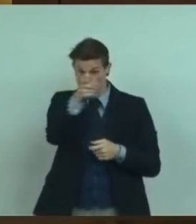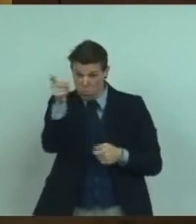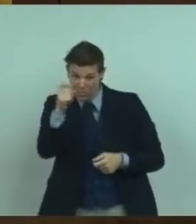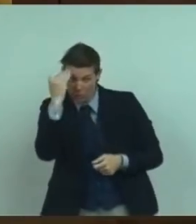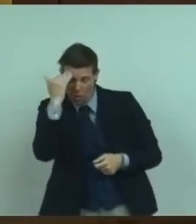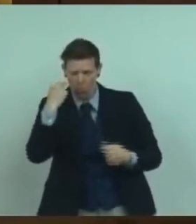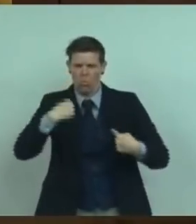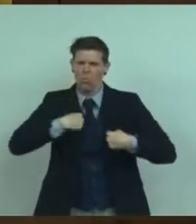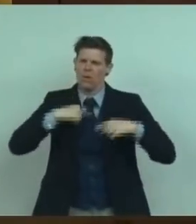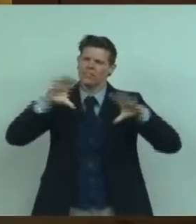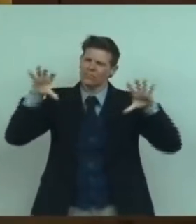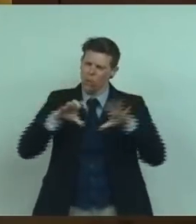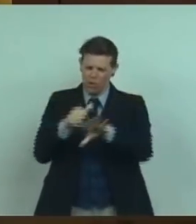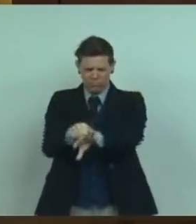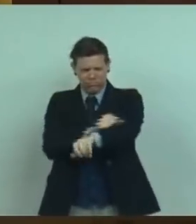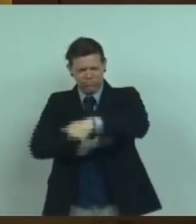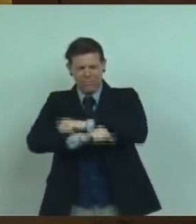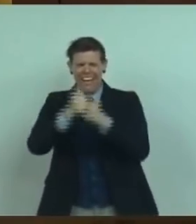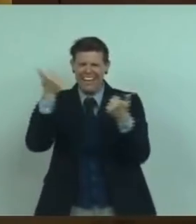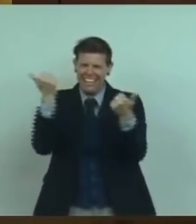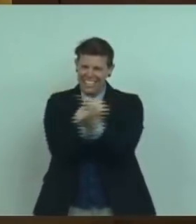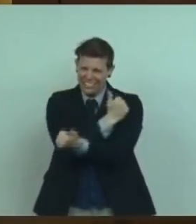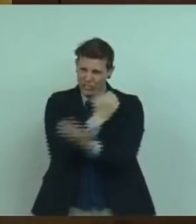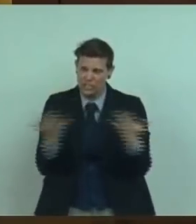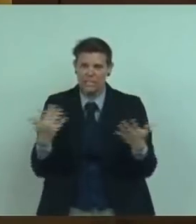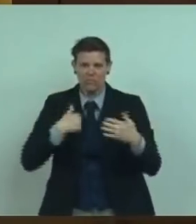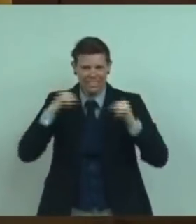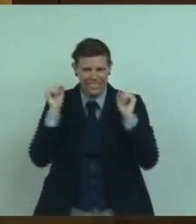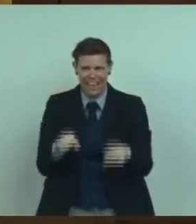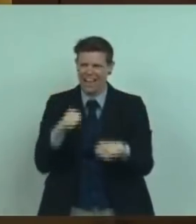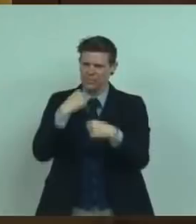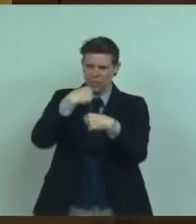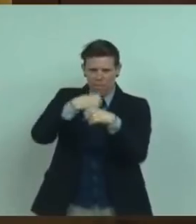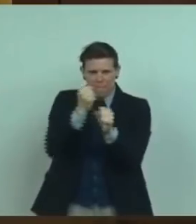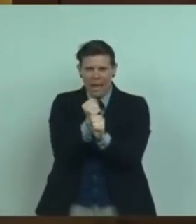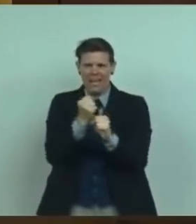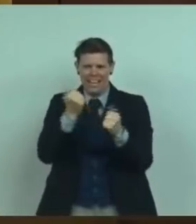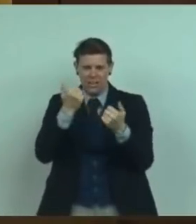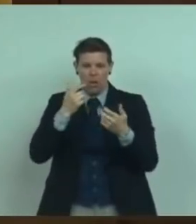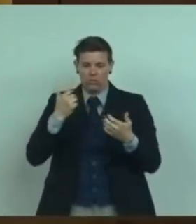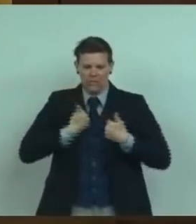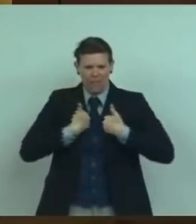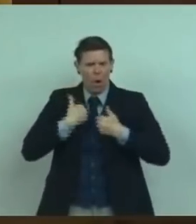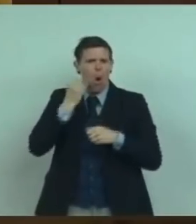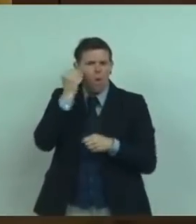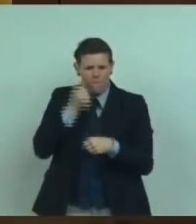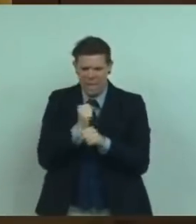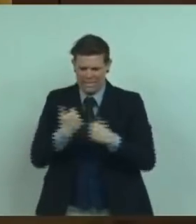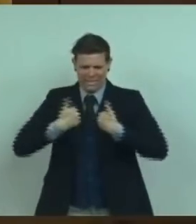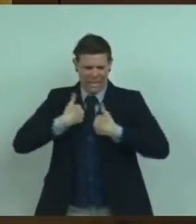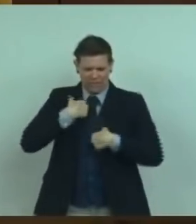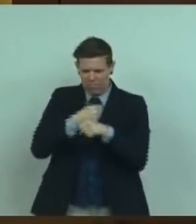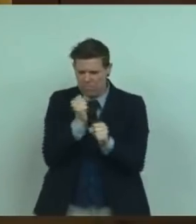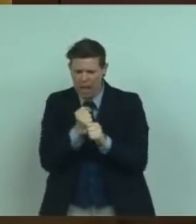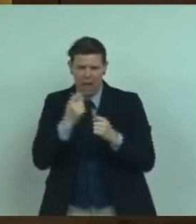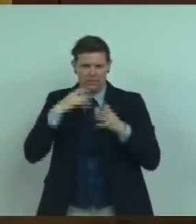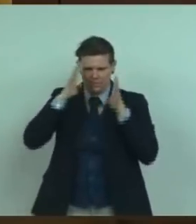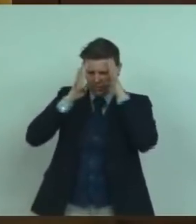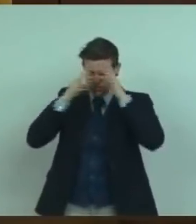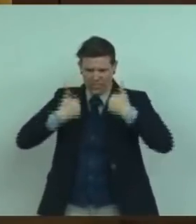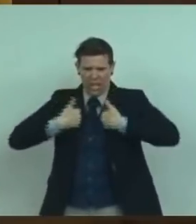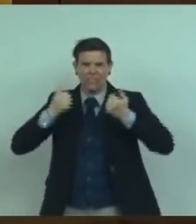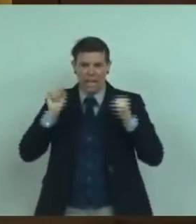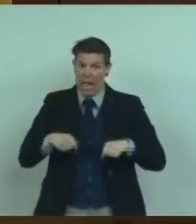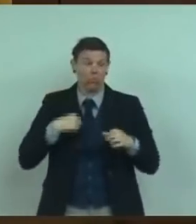can, to use our labs to do that work, to use local businesses to do that work where it's safe and we can do that.